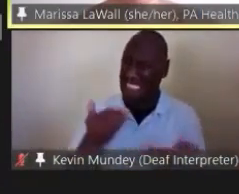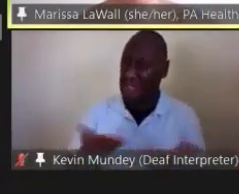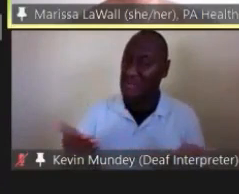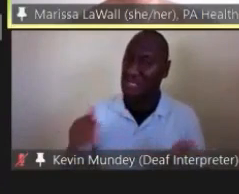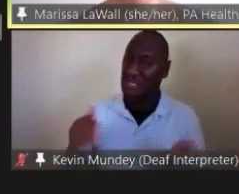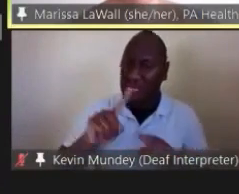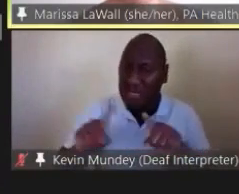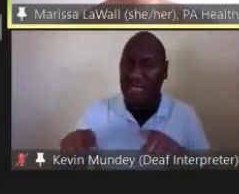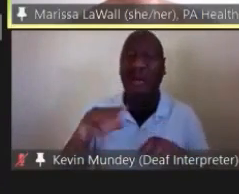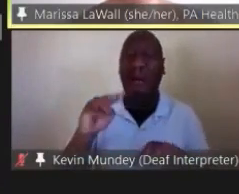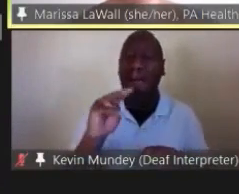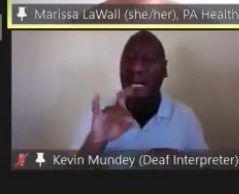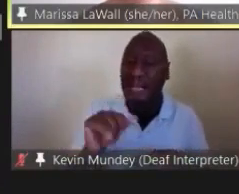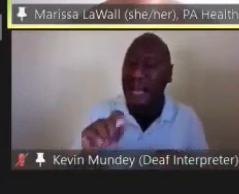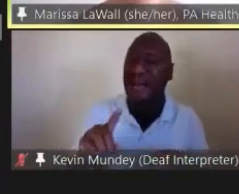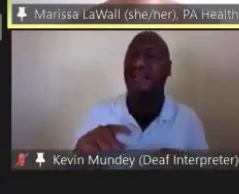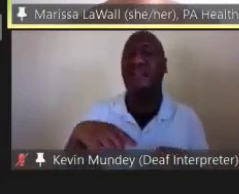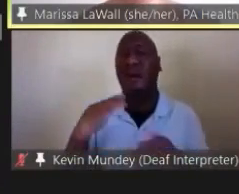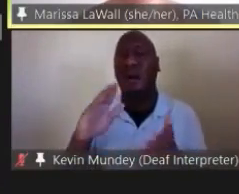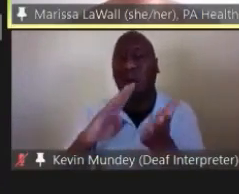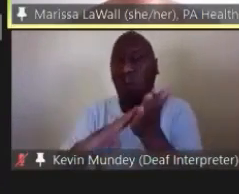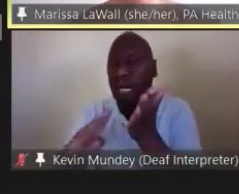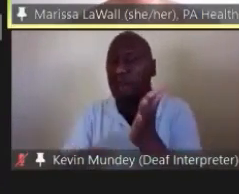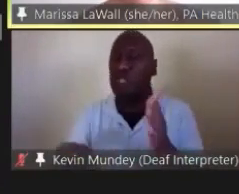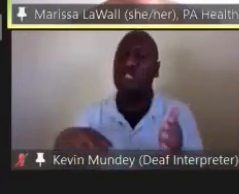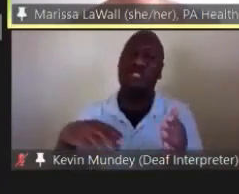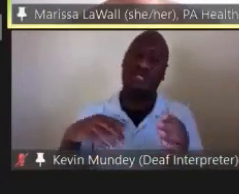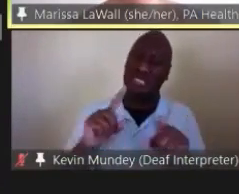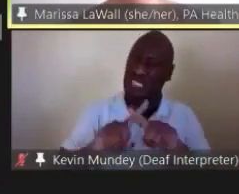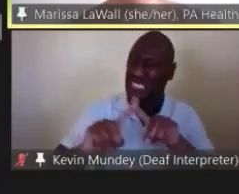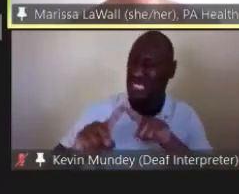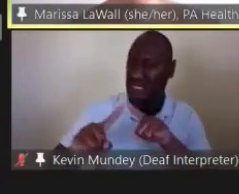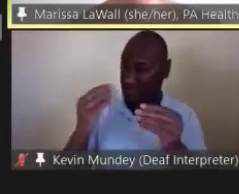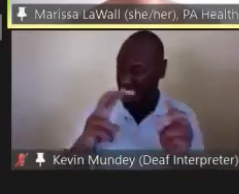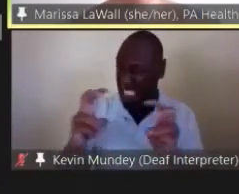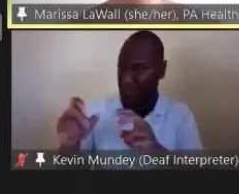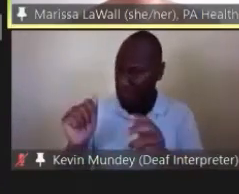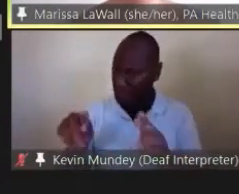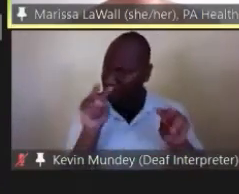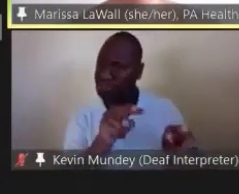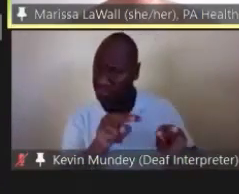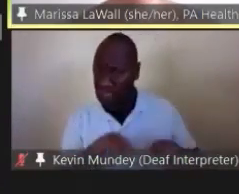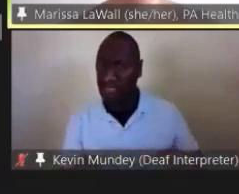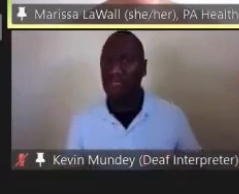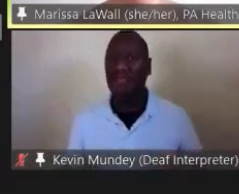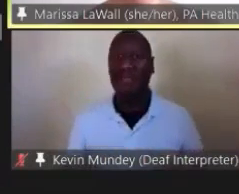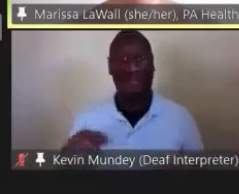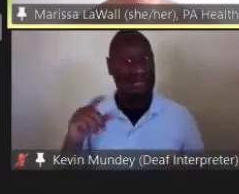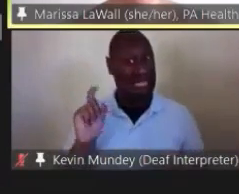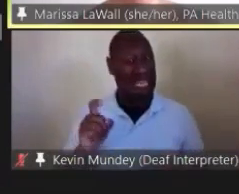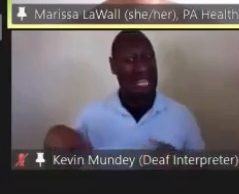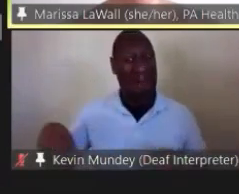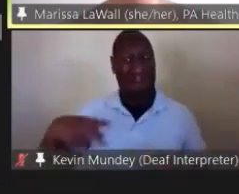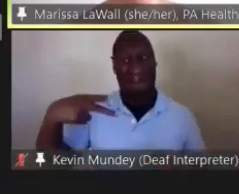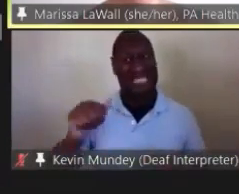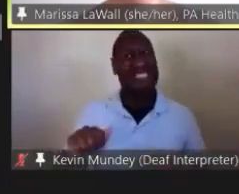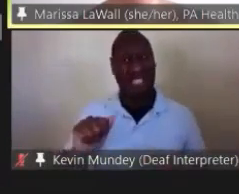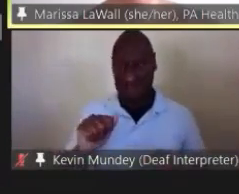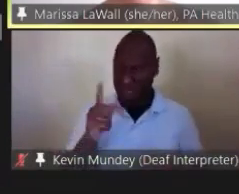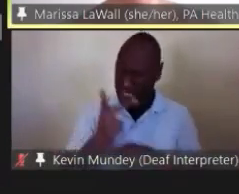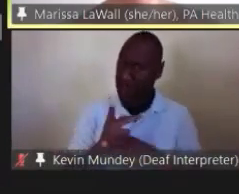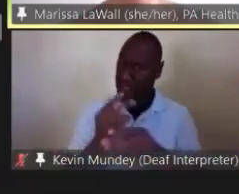and Medicare-related topics. You can stay up to date on healthcare news in Pennsylvania by signing up for our